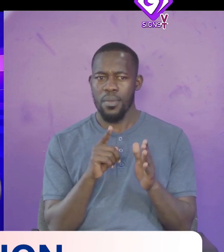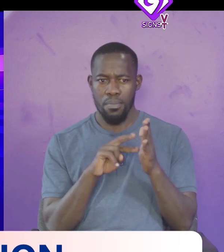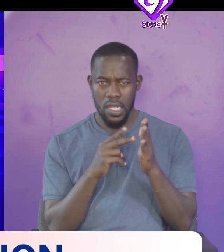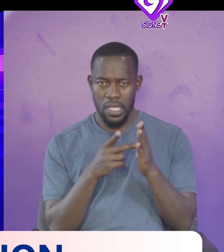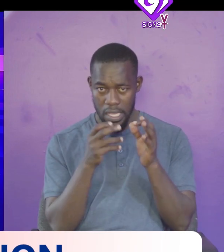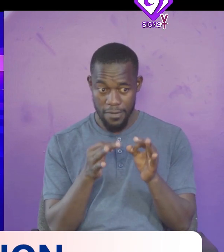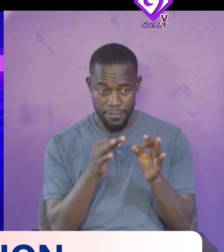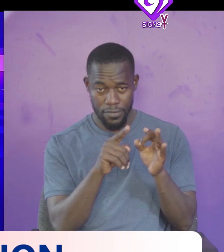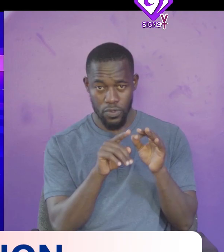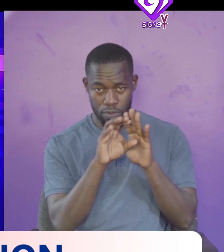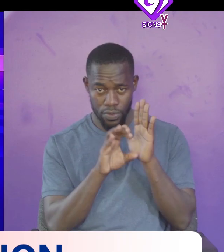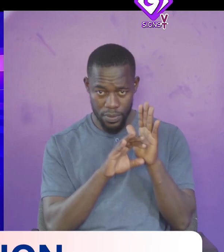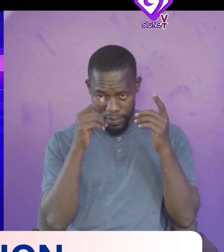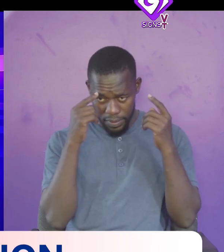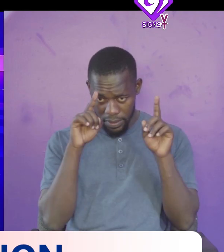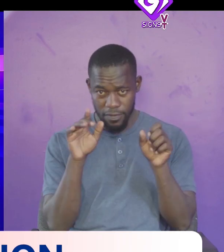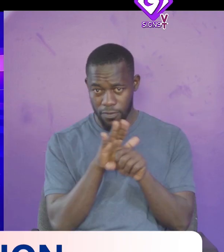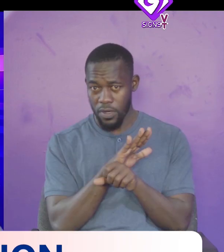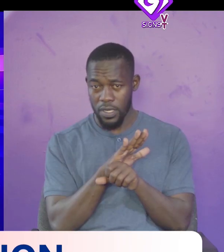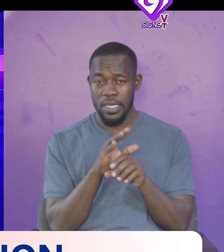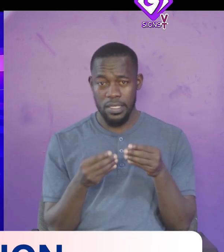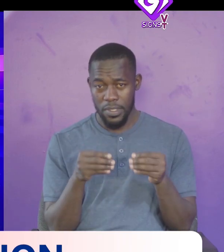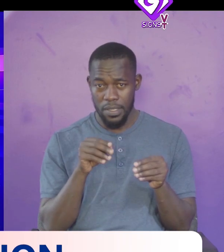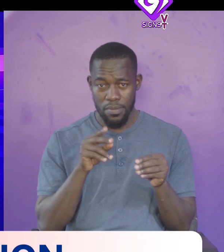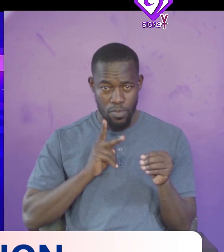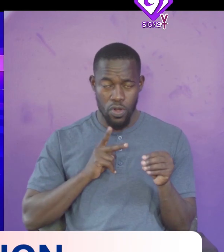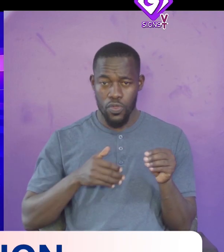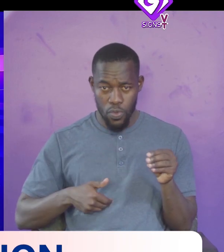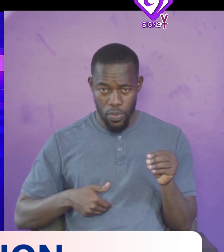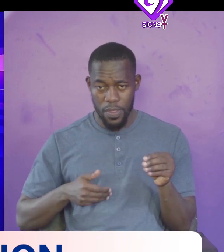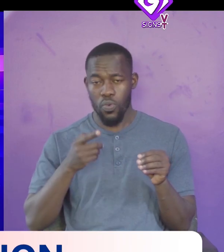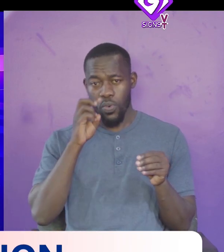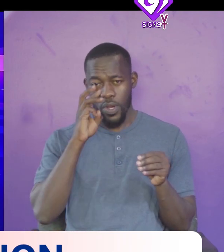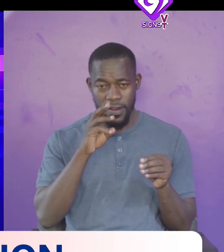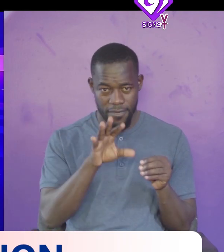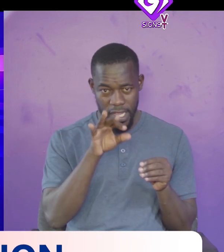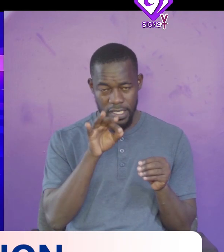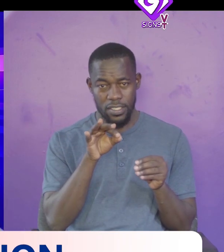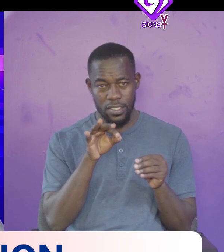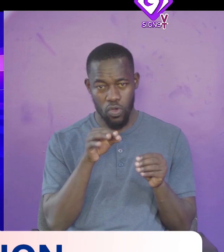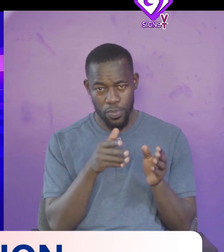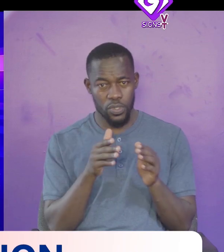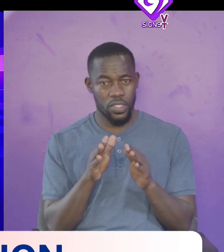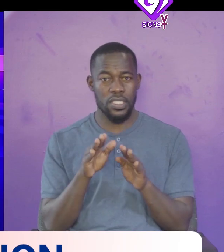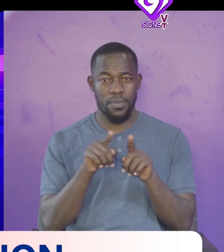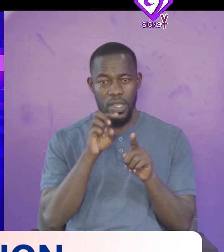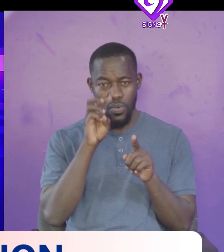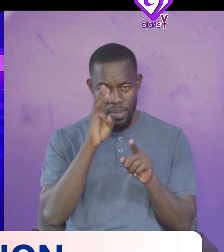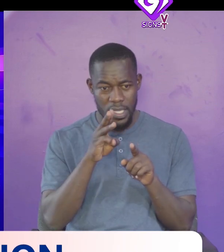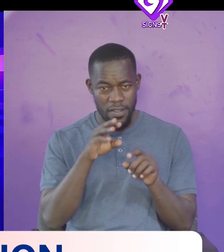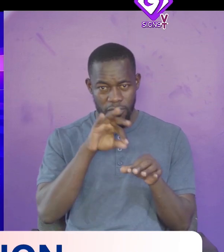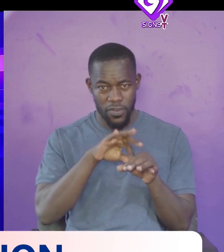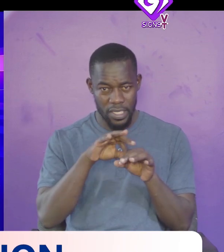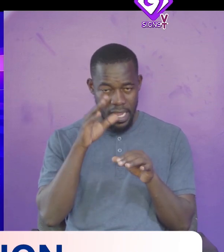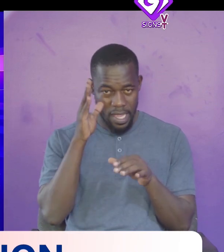people who are PWDs, people who are youth, are going to find that they are elected directly to parliament. Did you say